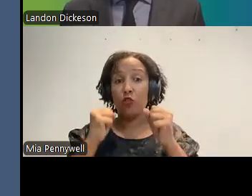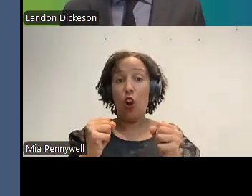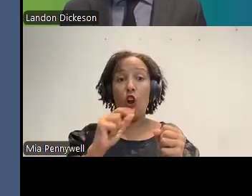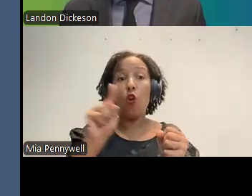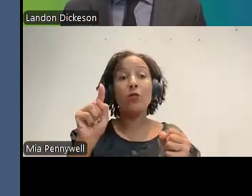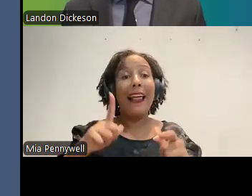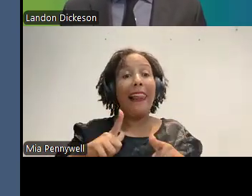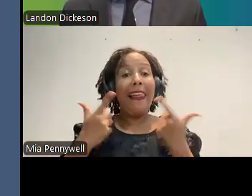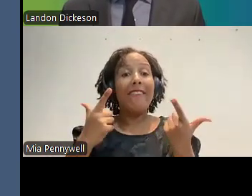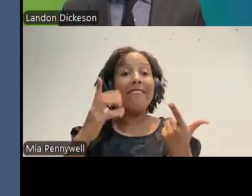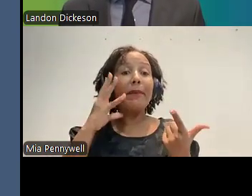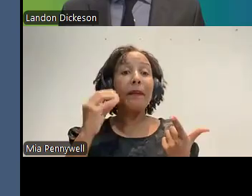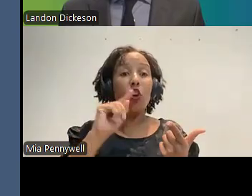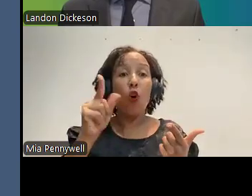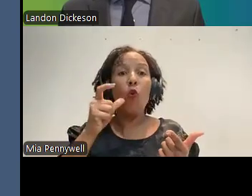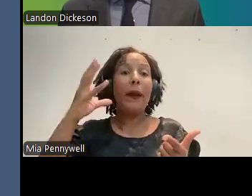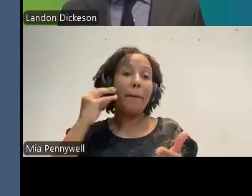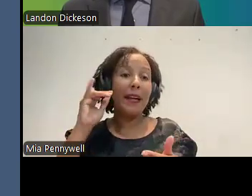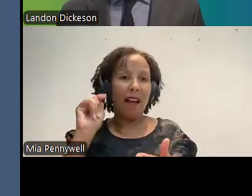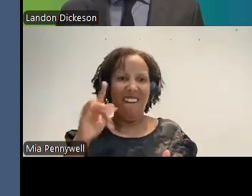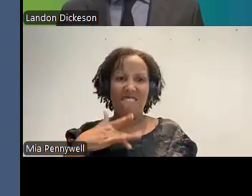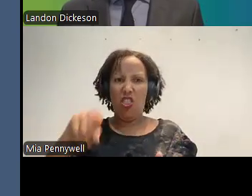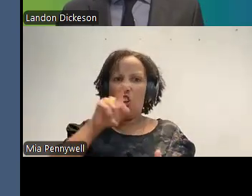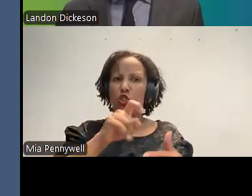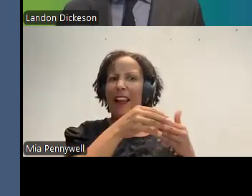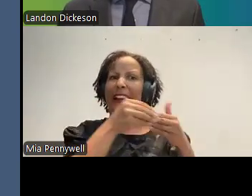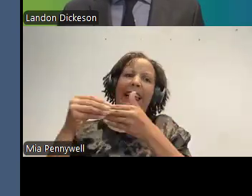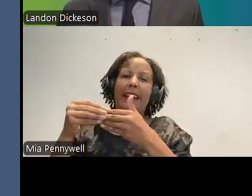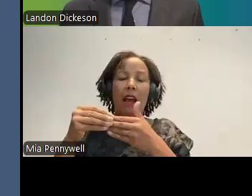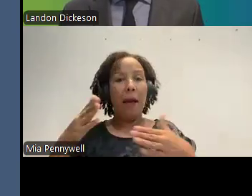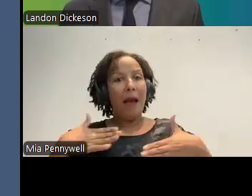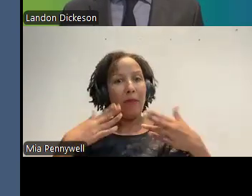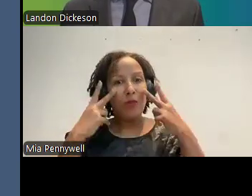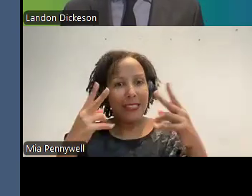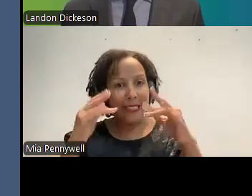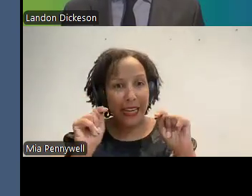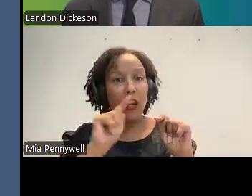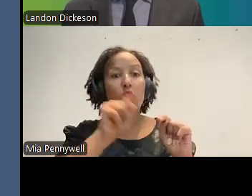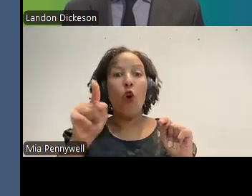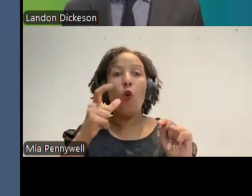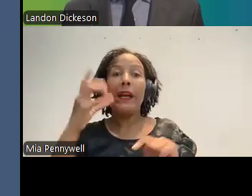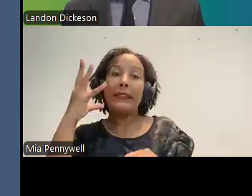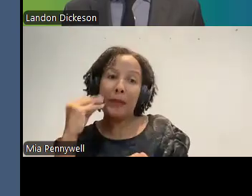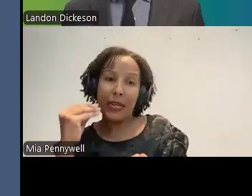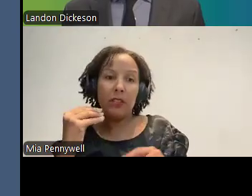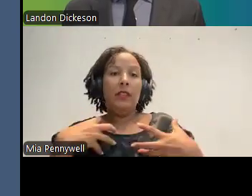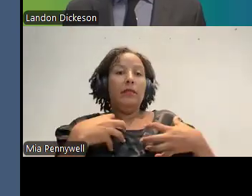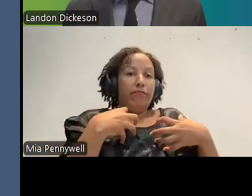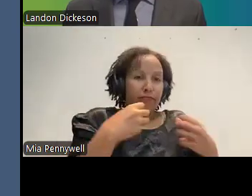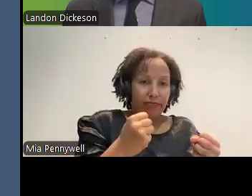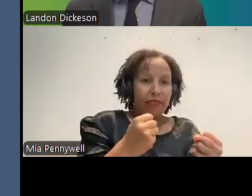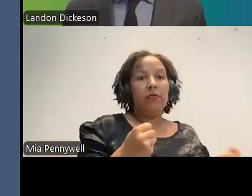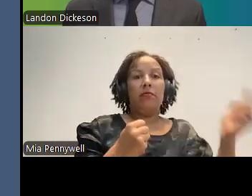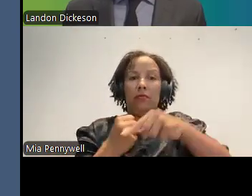leading the field. And I'm really glad to see that is happening and that they're getting paid for their efforts because they unfortunately do